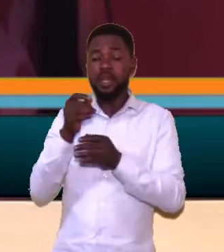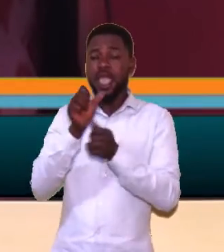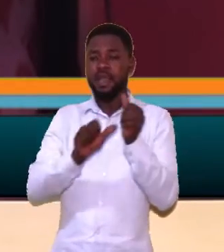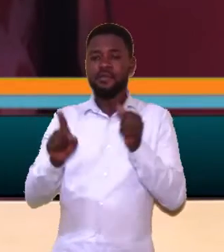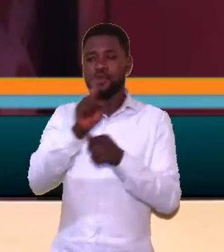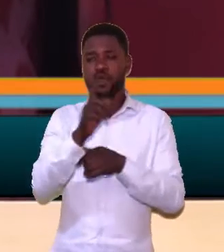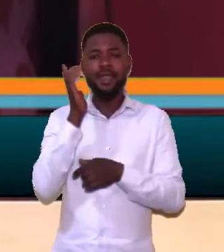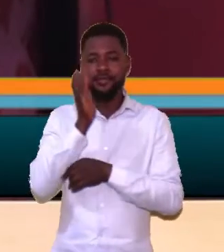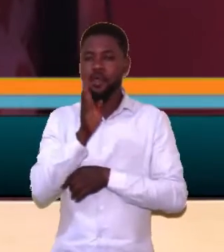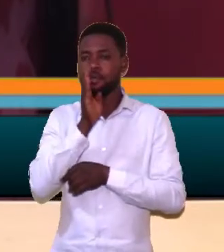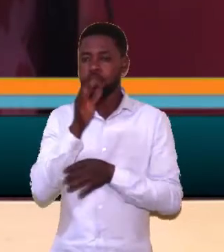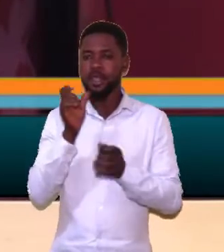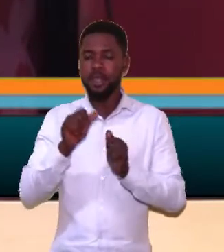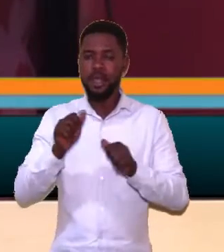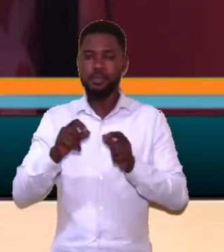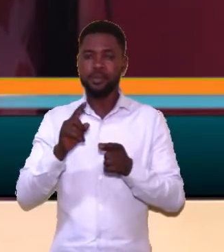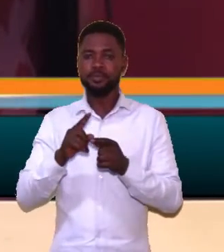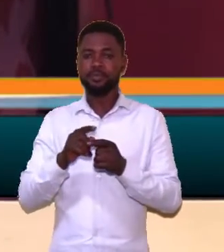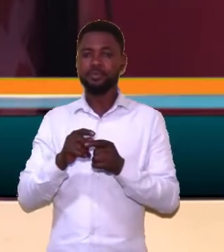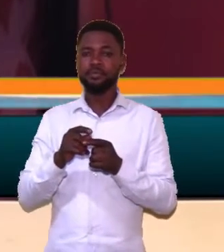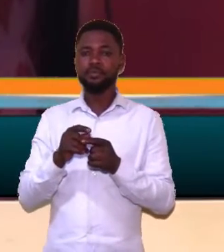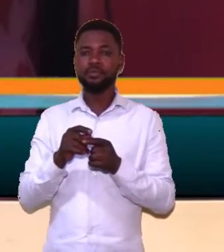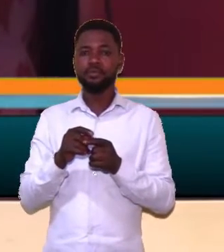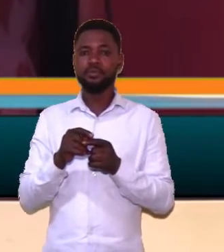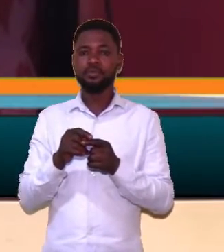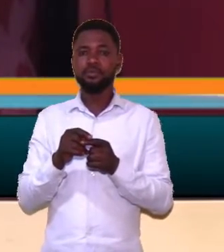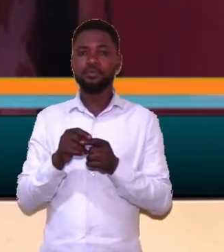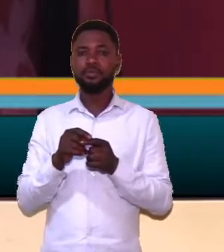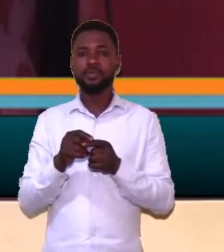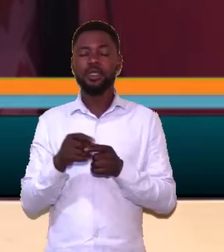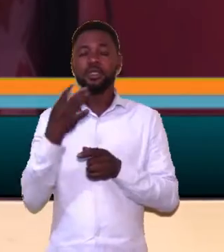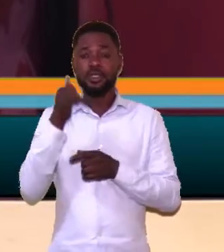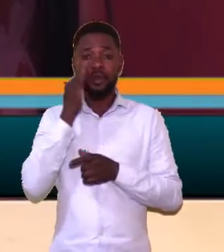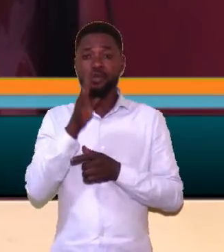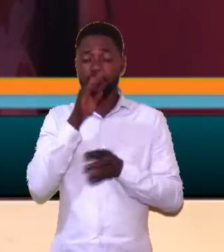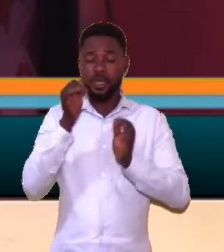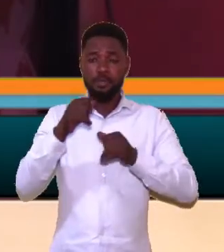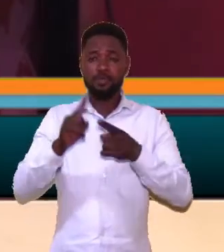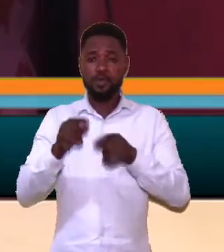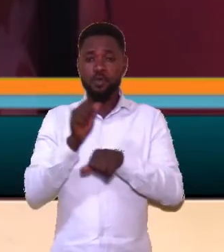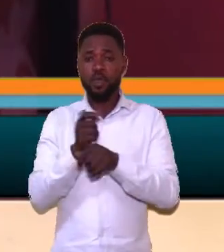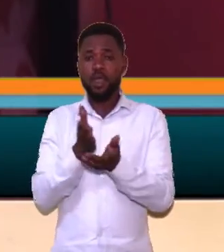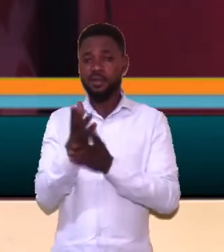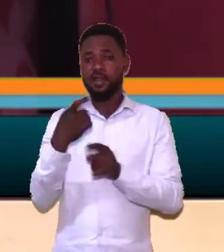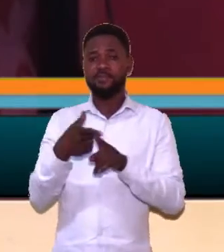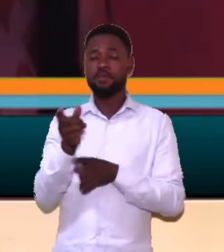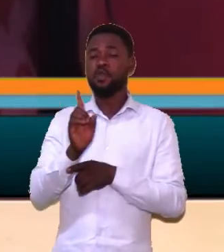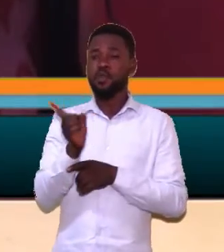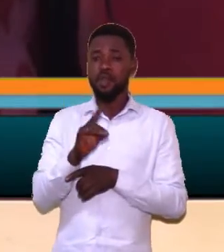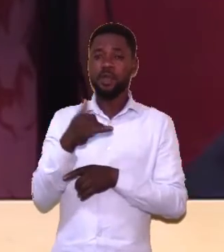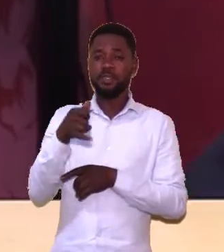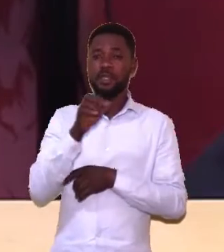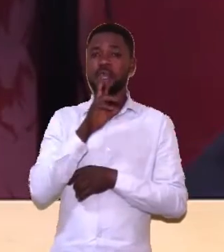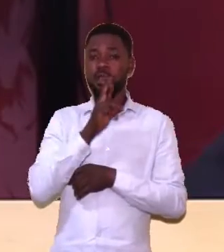made everybody to be savvy. Yes, so you have to work, you have to be tech savvy and be able to work virtually. This is the right time to bring this